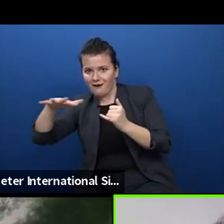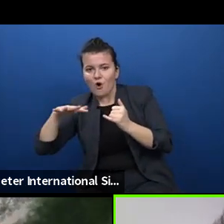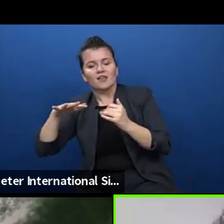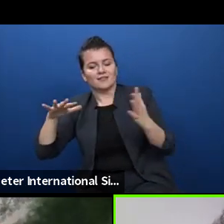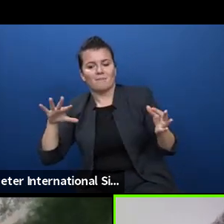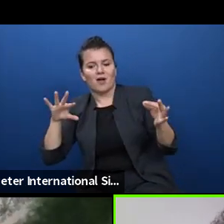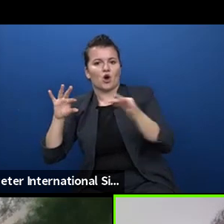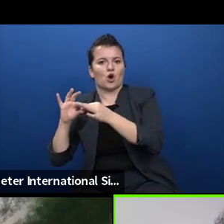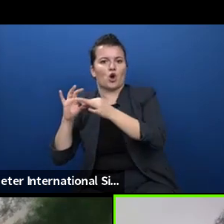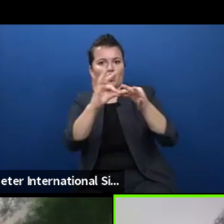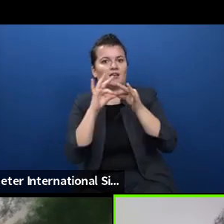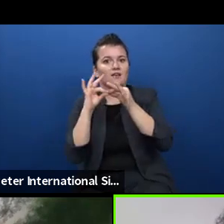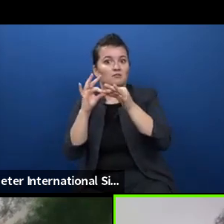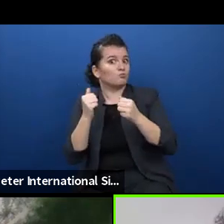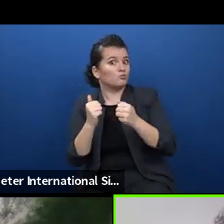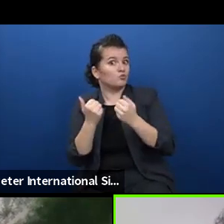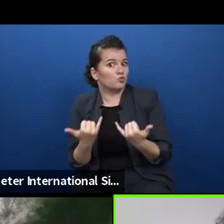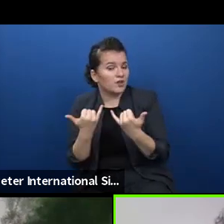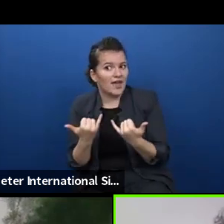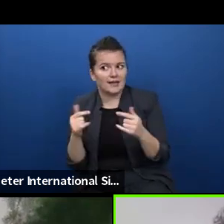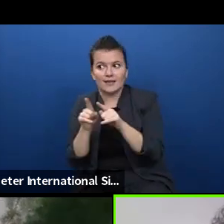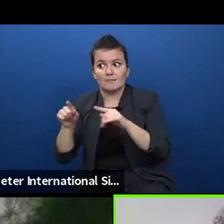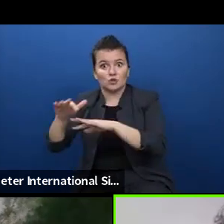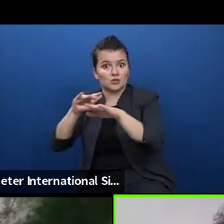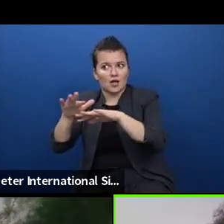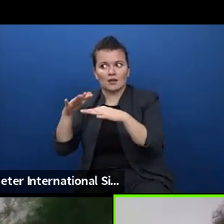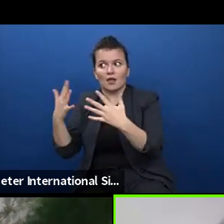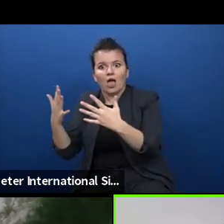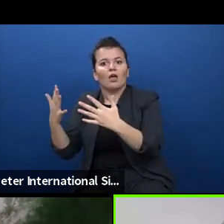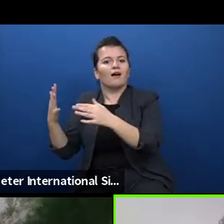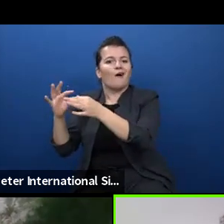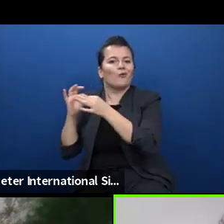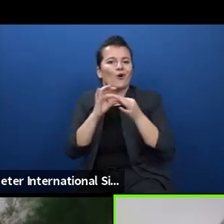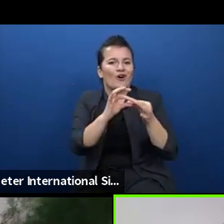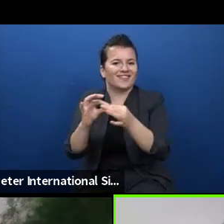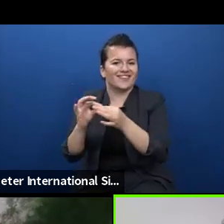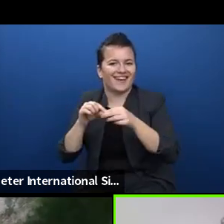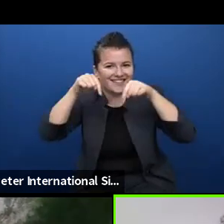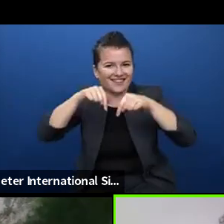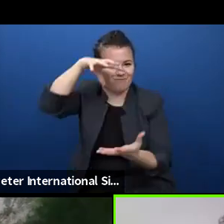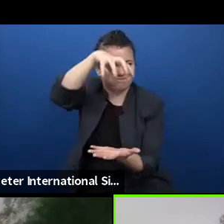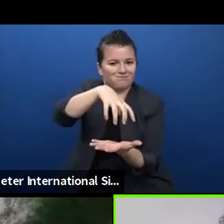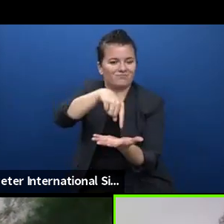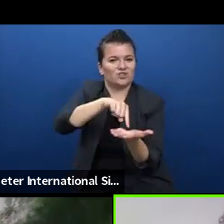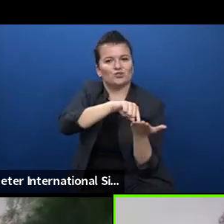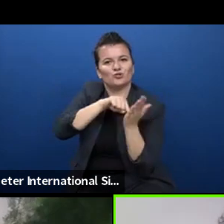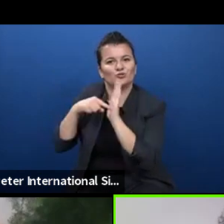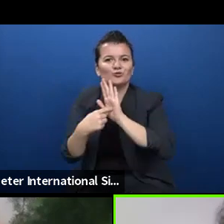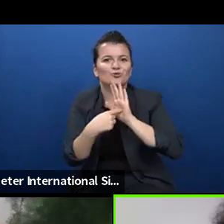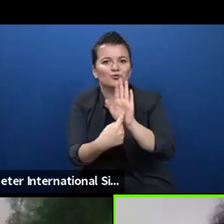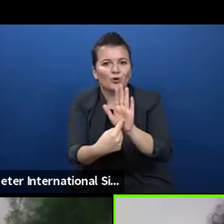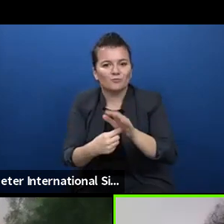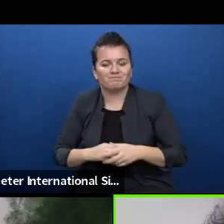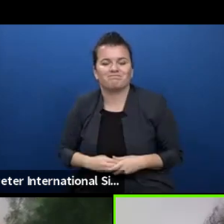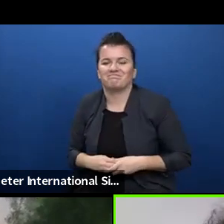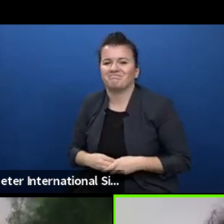that's why we put the emphasis very much on the way we connect to various aspects of our world.